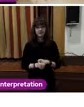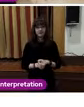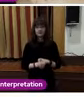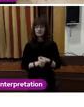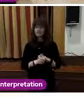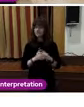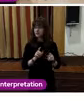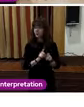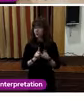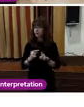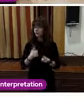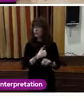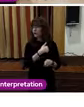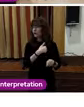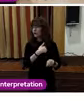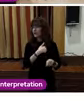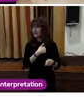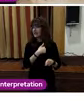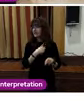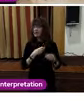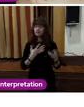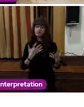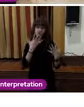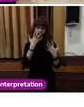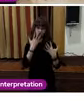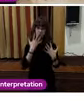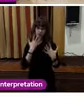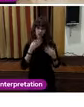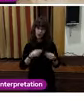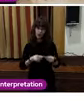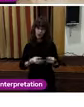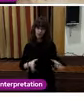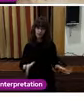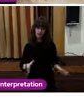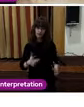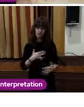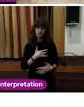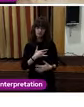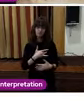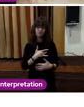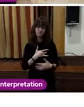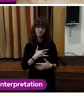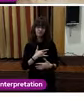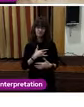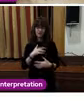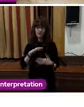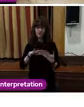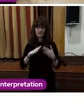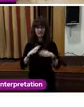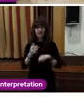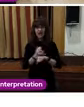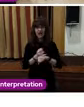and also lost, very tragically, the one that breaks my heart is City Island.